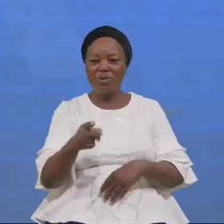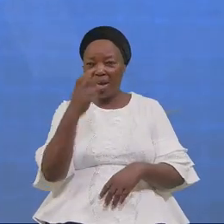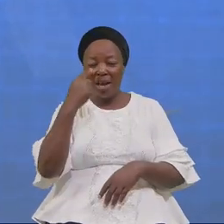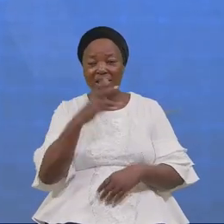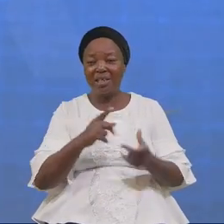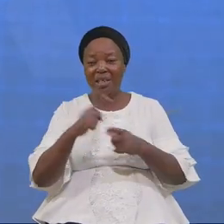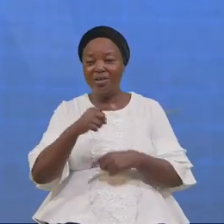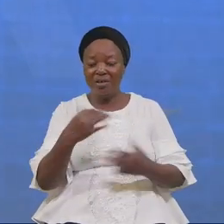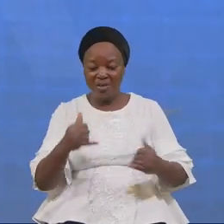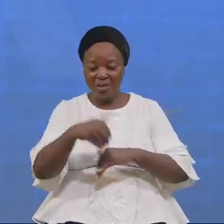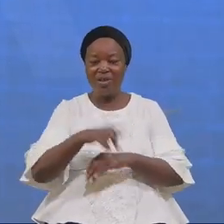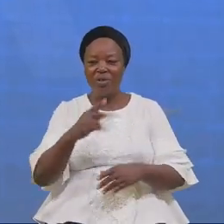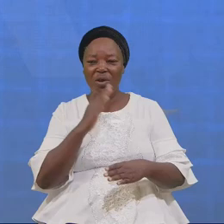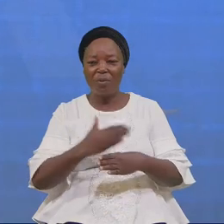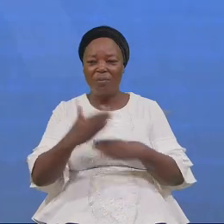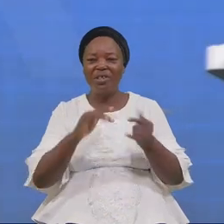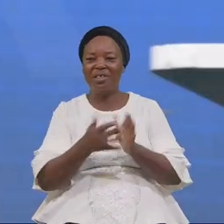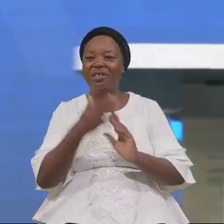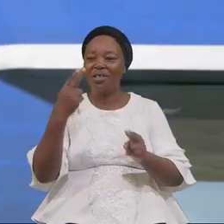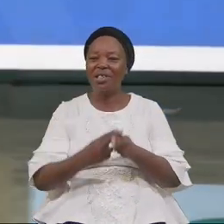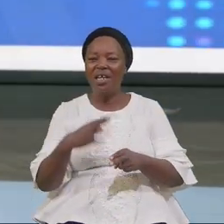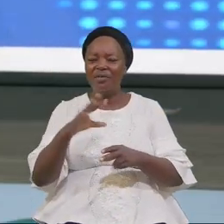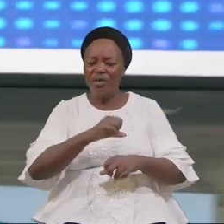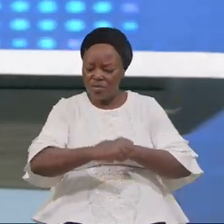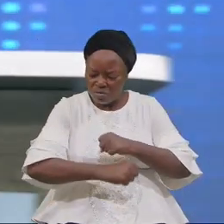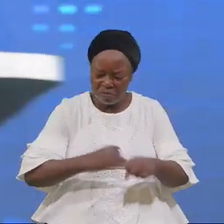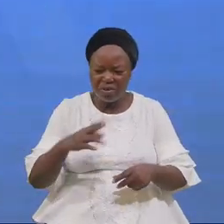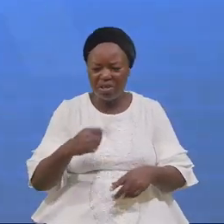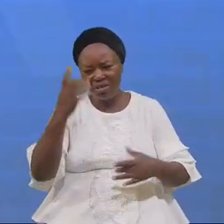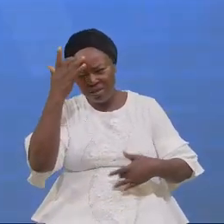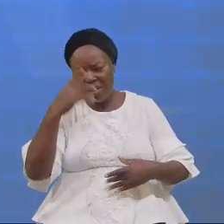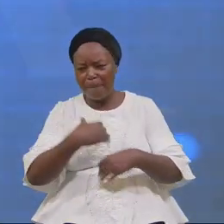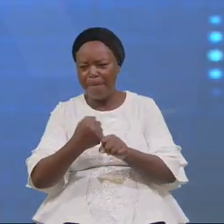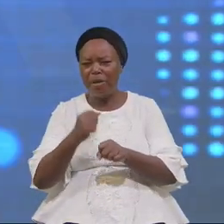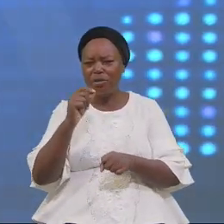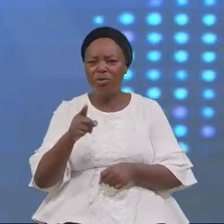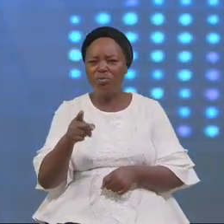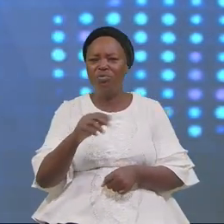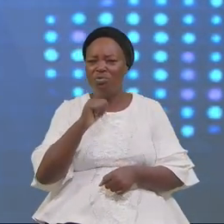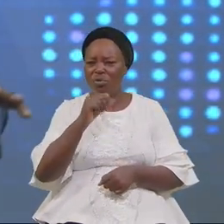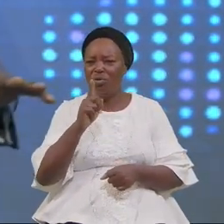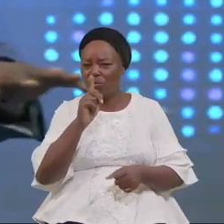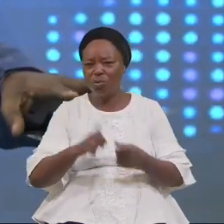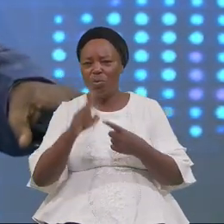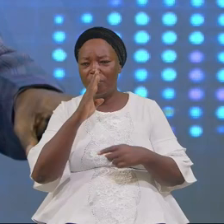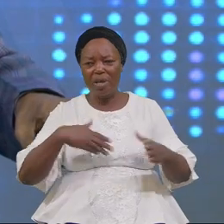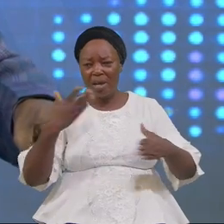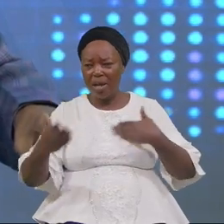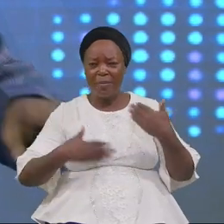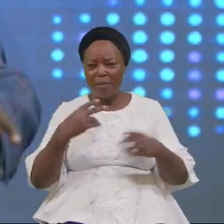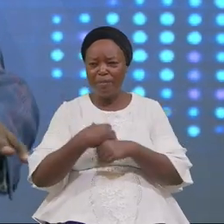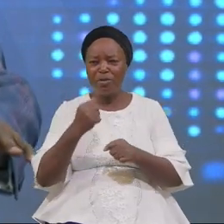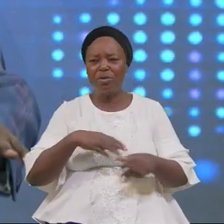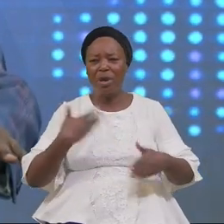are complete. If the suffering, the sickness makes your happiness incomplete tonight, it